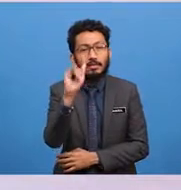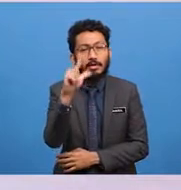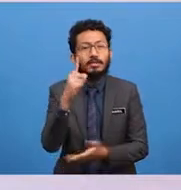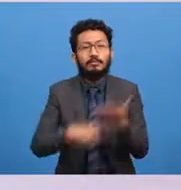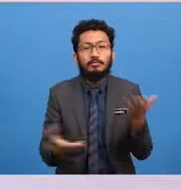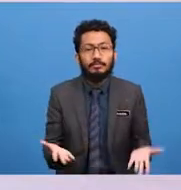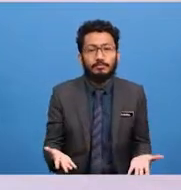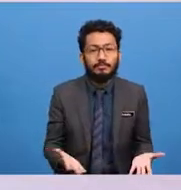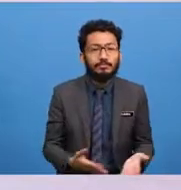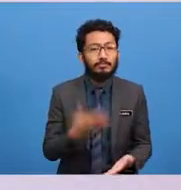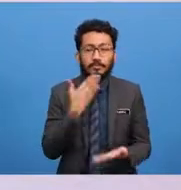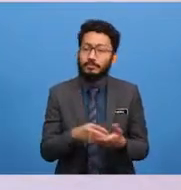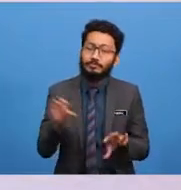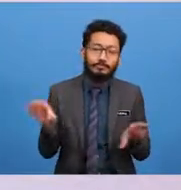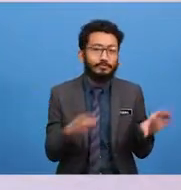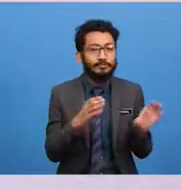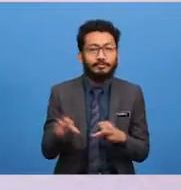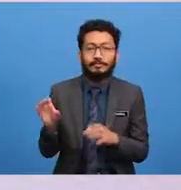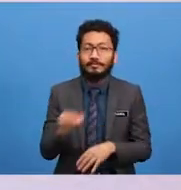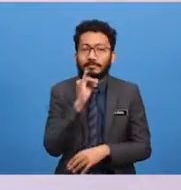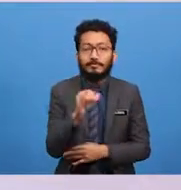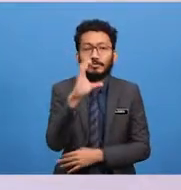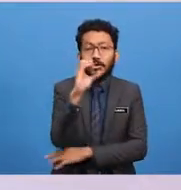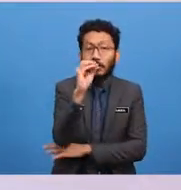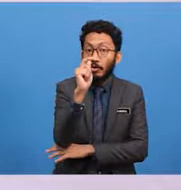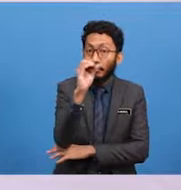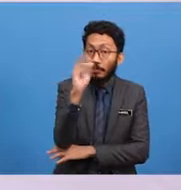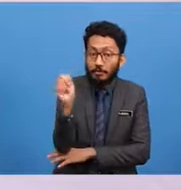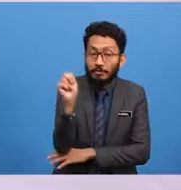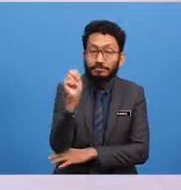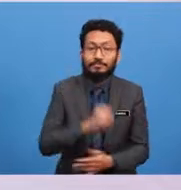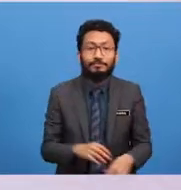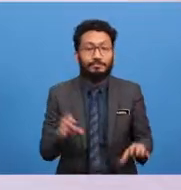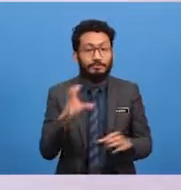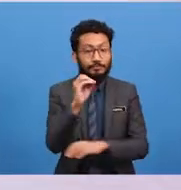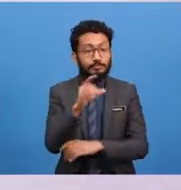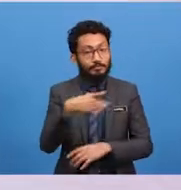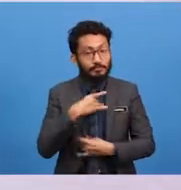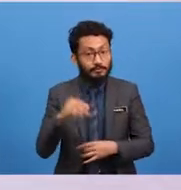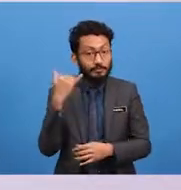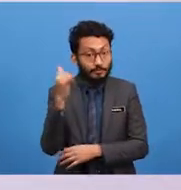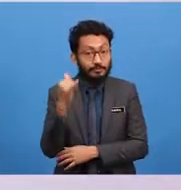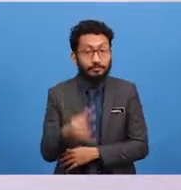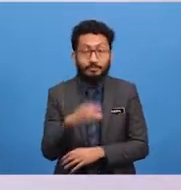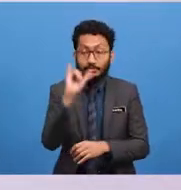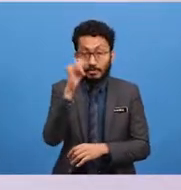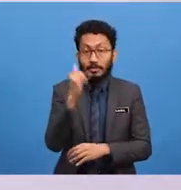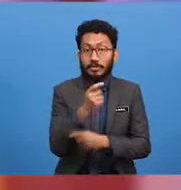Well done. It's cotton. Do you like this yellow t-shirt?